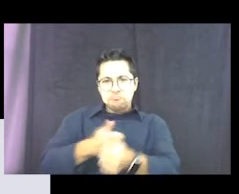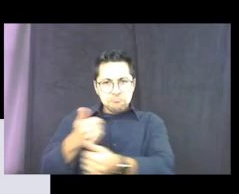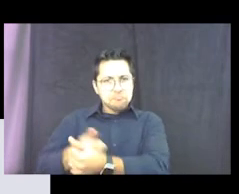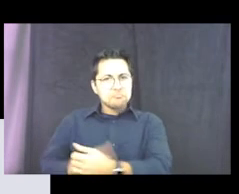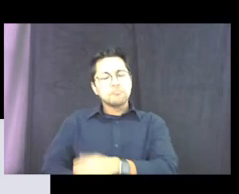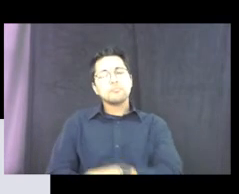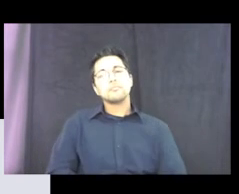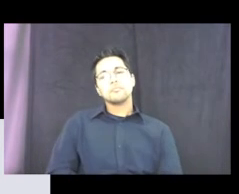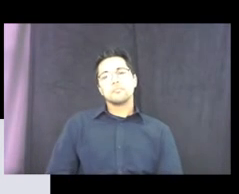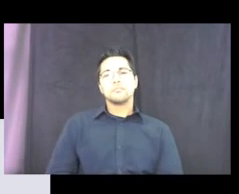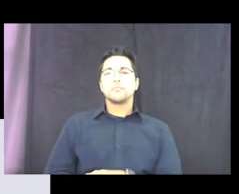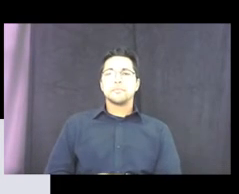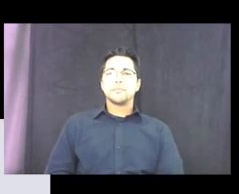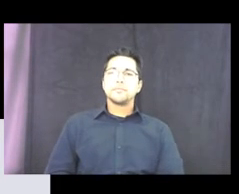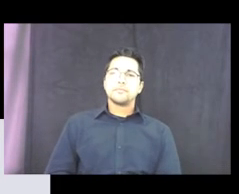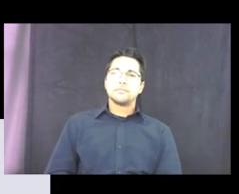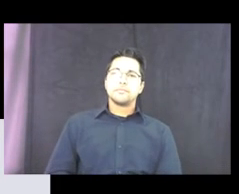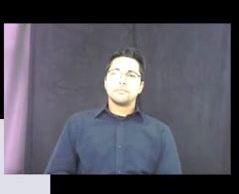these.